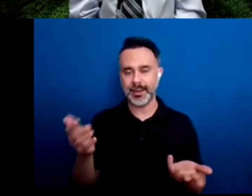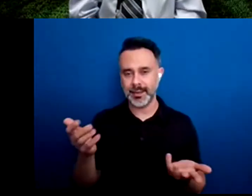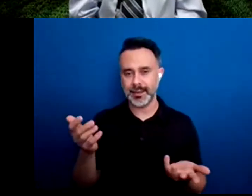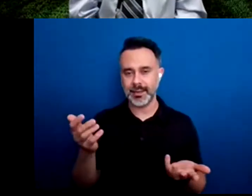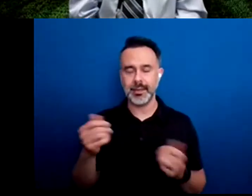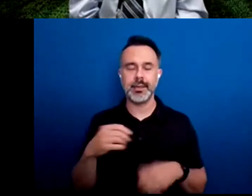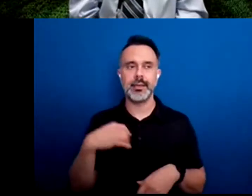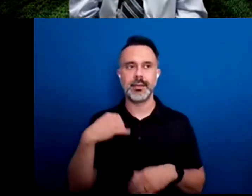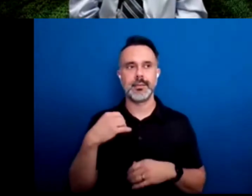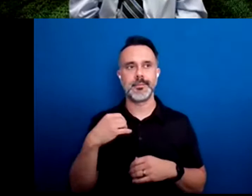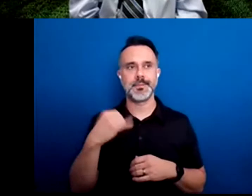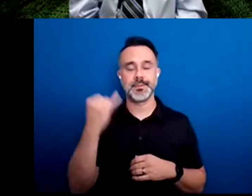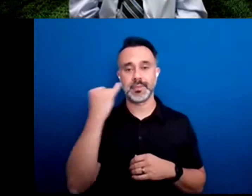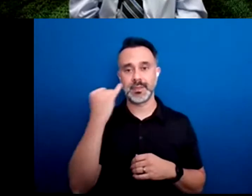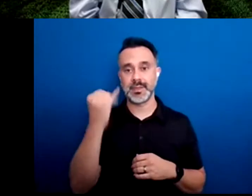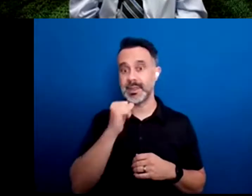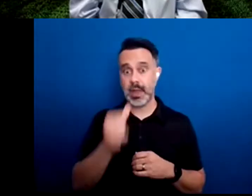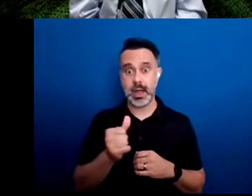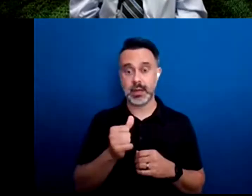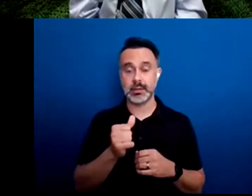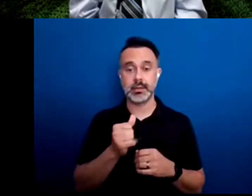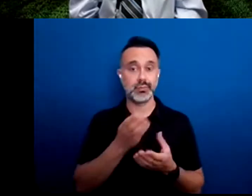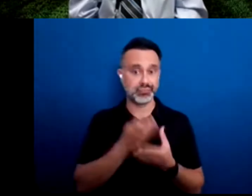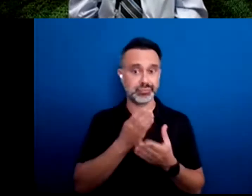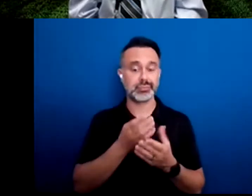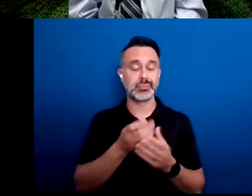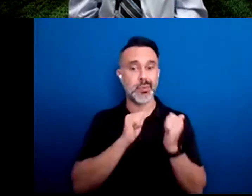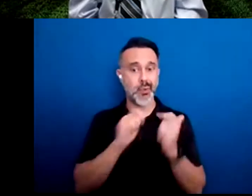vaccinated, they're asking people to wear masks,